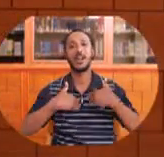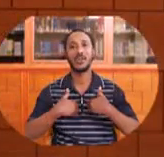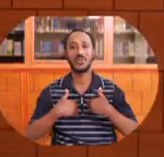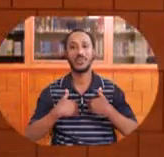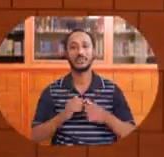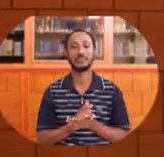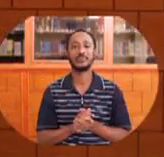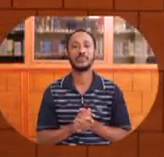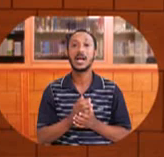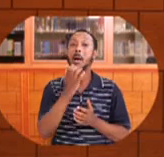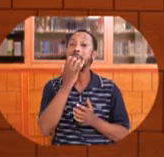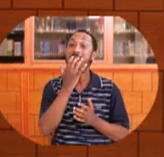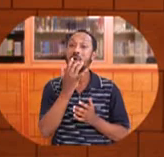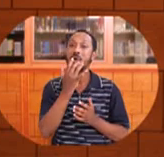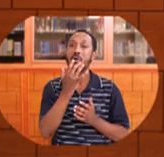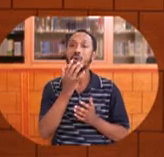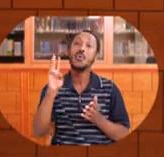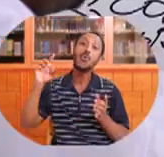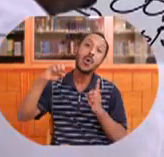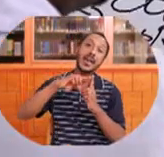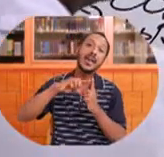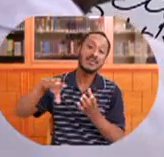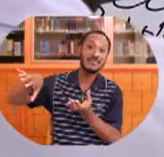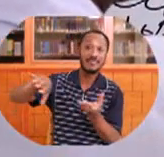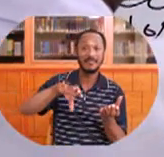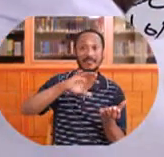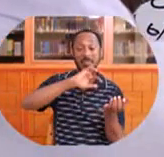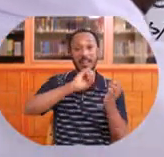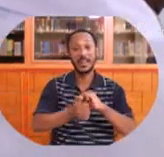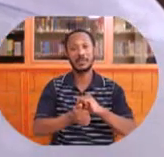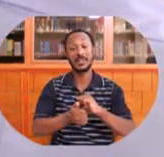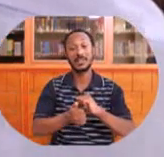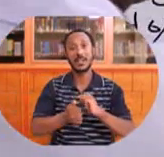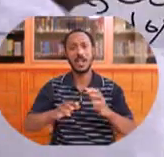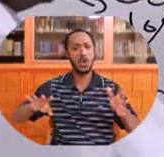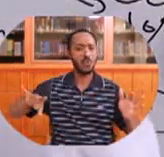If there is melting of ice, as you know, there is flooding.